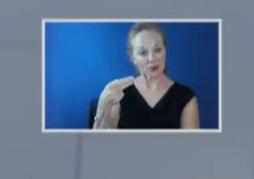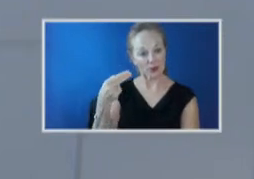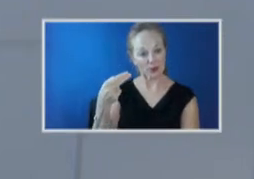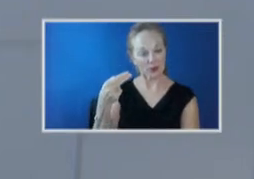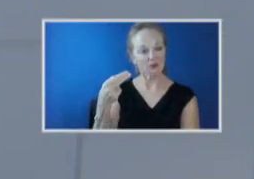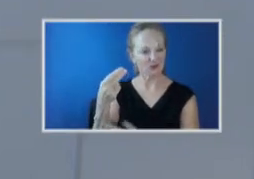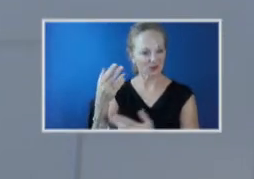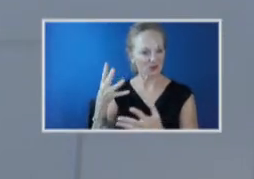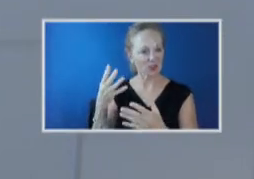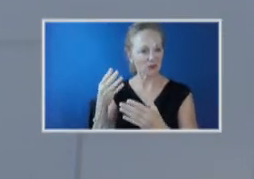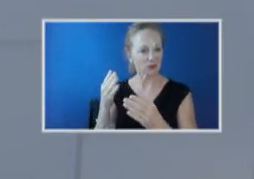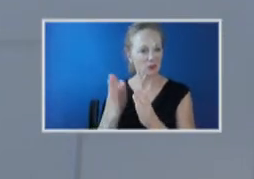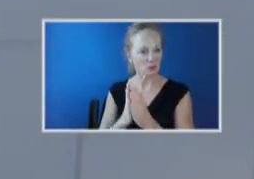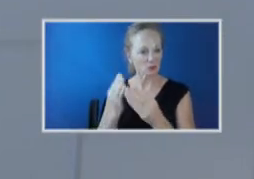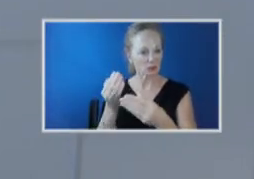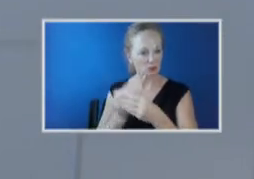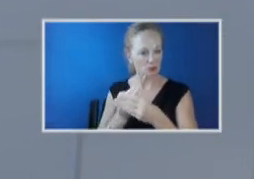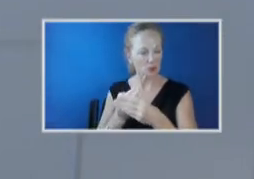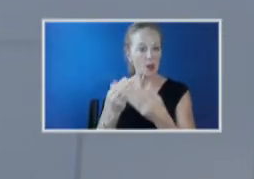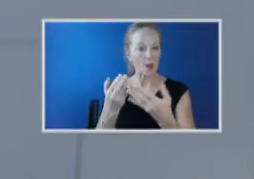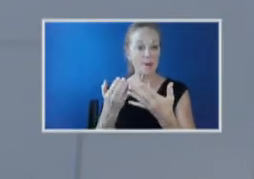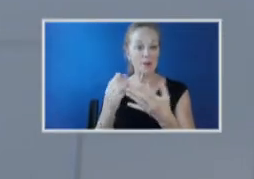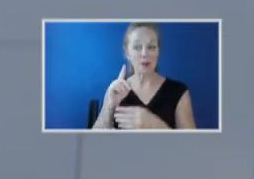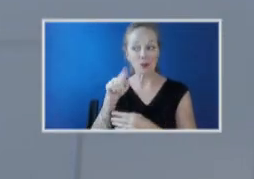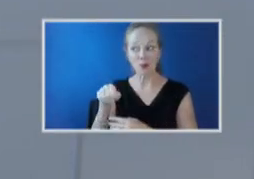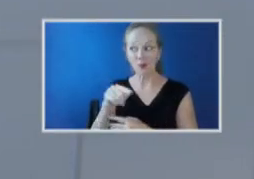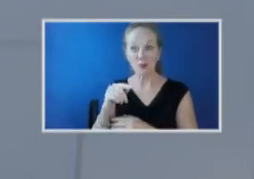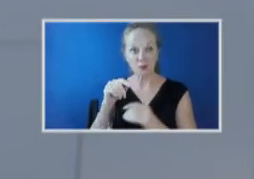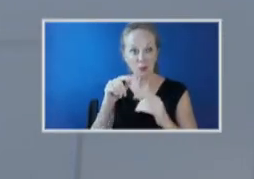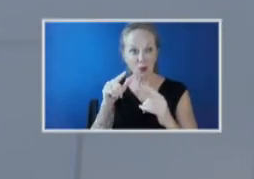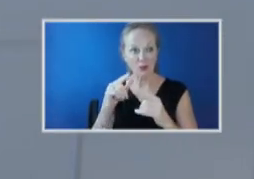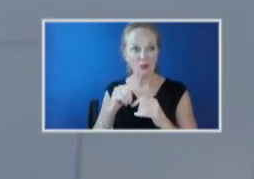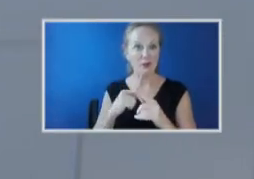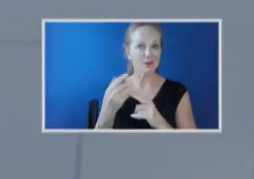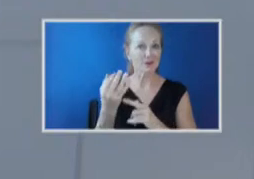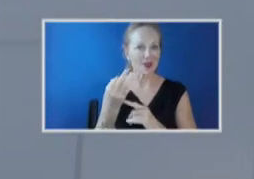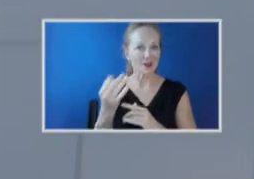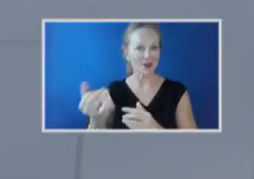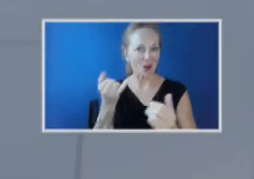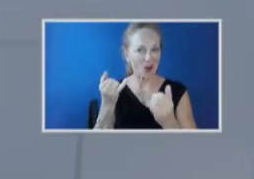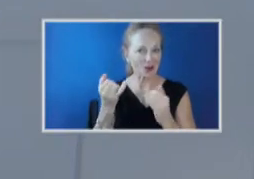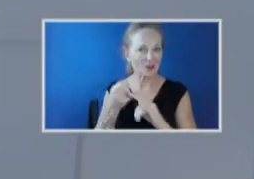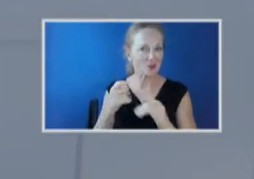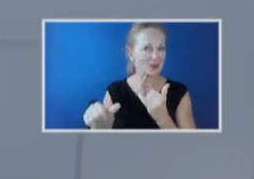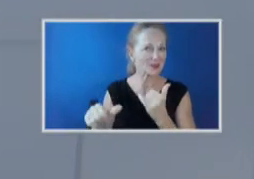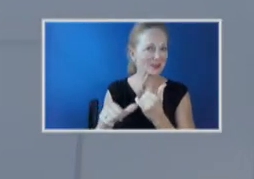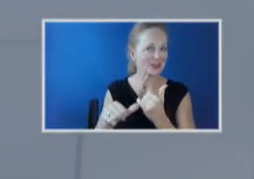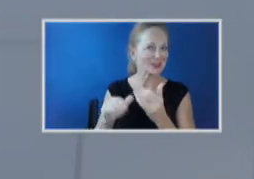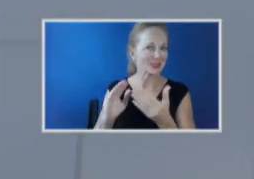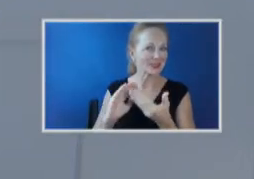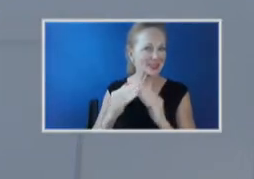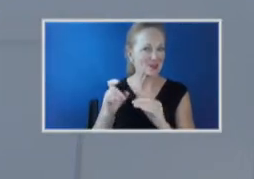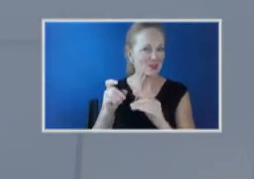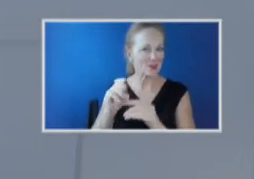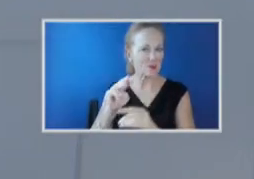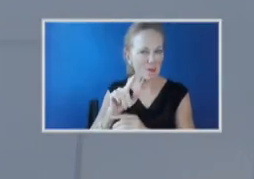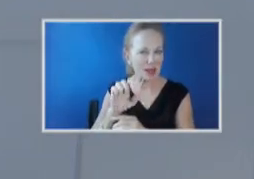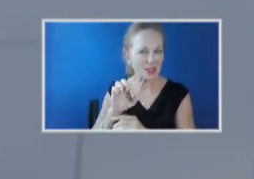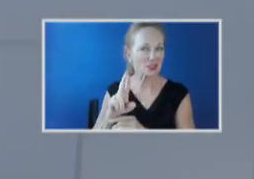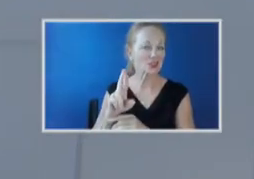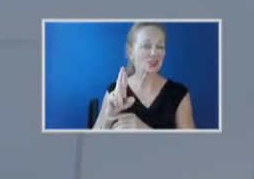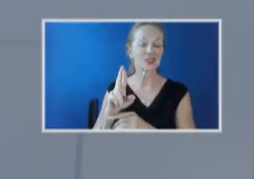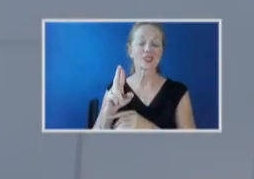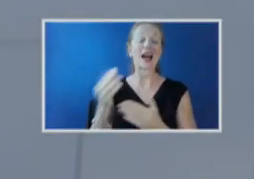packet. I think some of you may have been surprised for some Friday calls that you received from your assistant city manager. But again, trying to